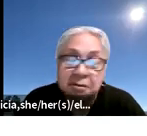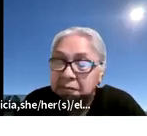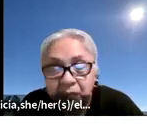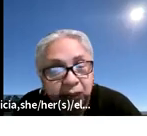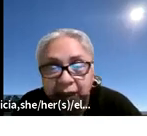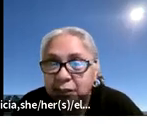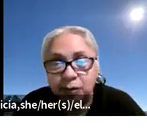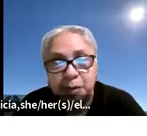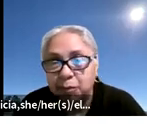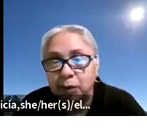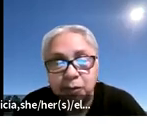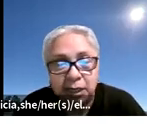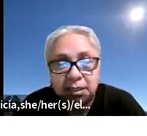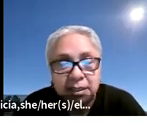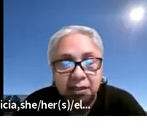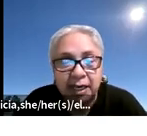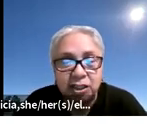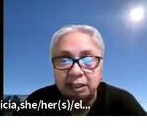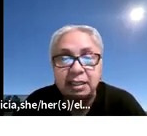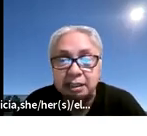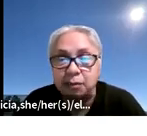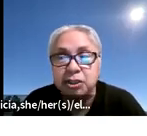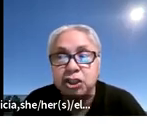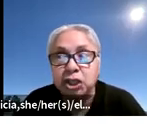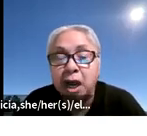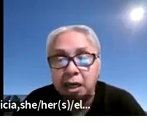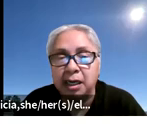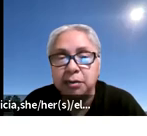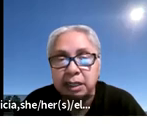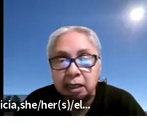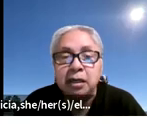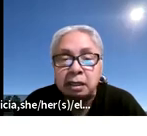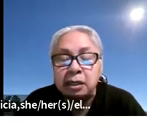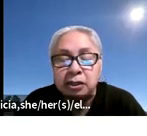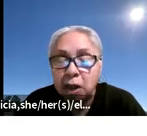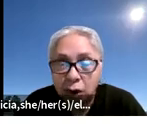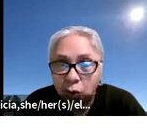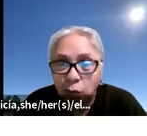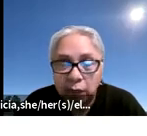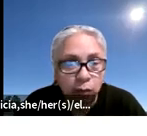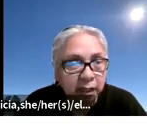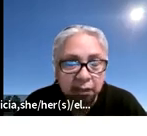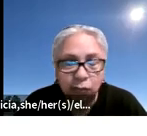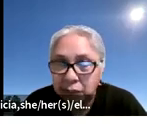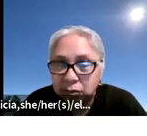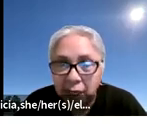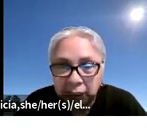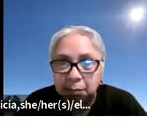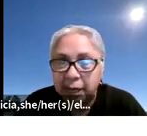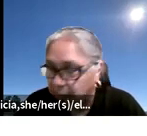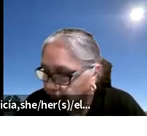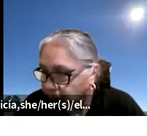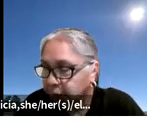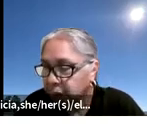her. I don't remember what it was. I think I just listened. I was in shock. I was like, oh, no, what are you